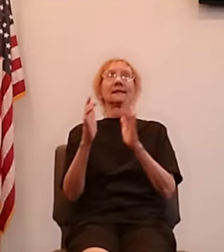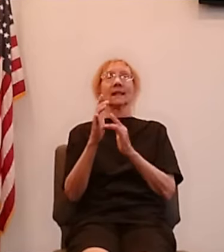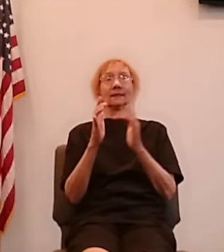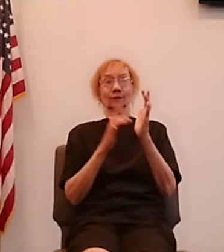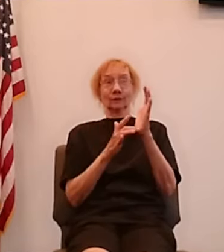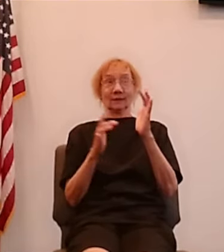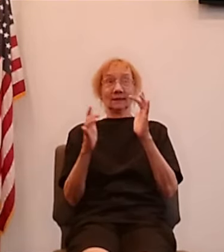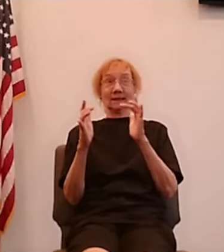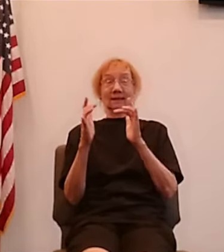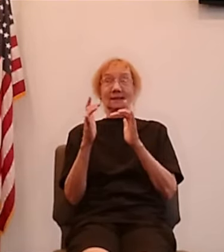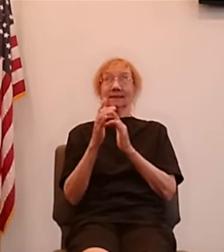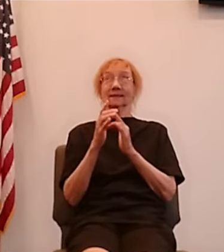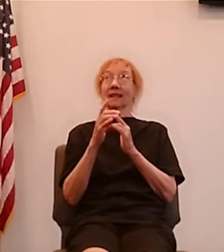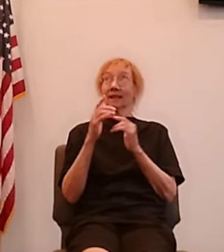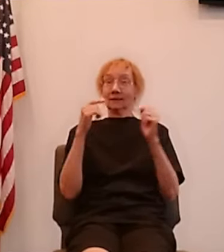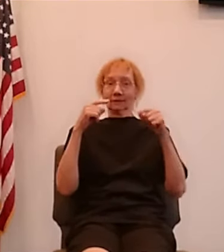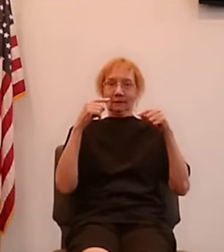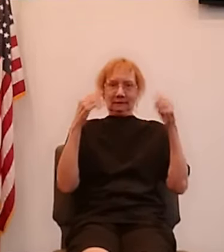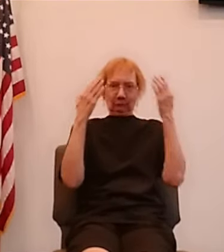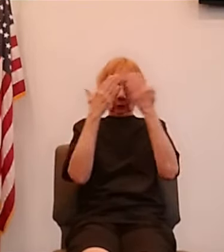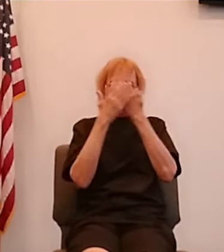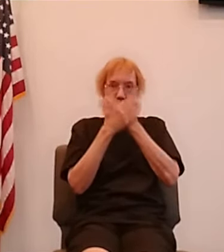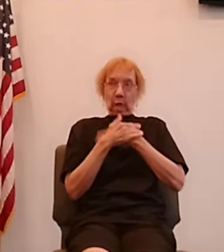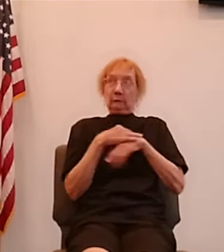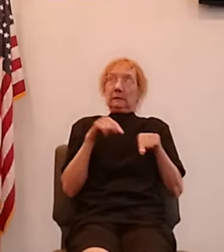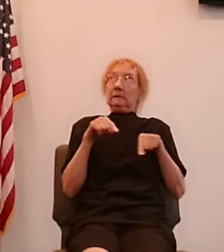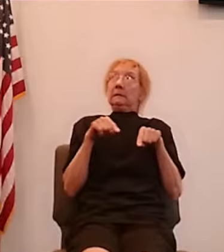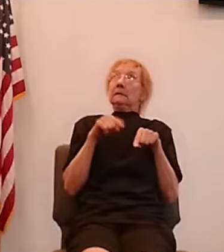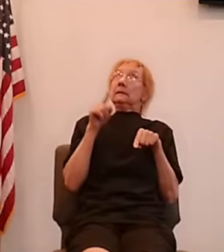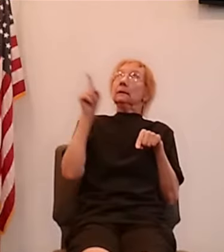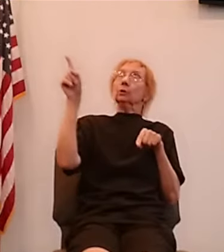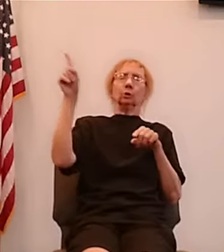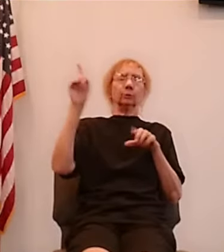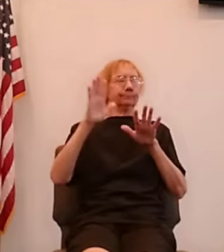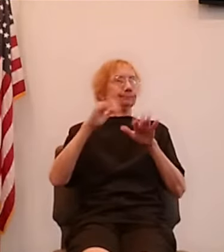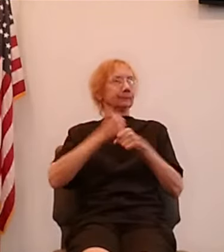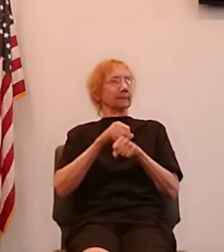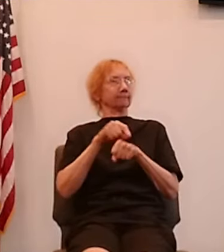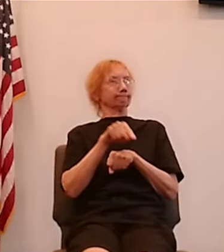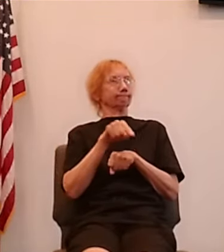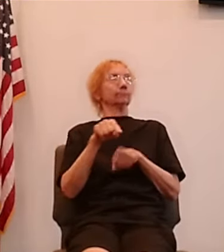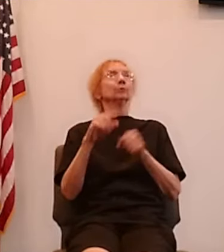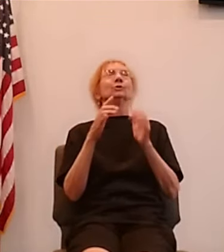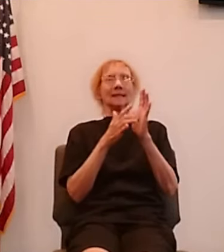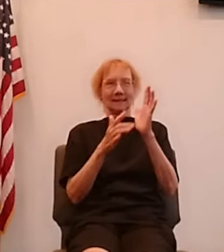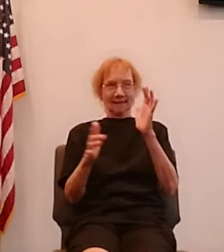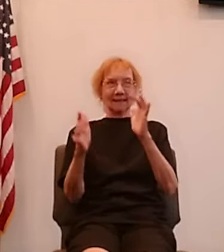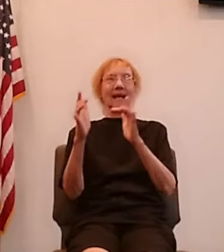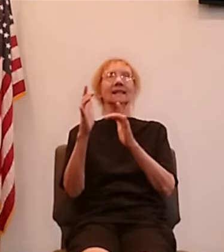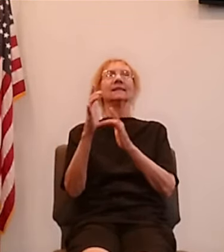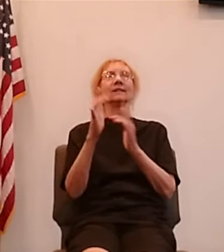Jesus, Jesus, you make the darkness tremble.